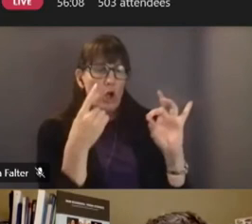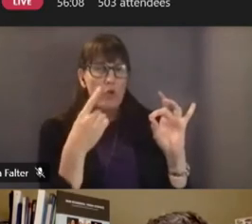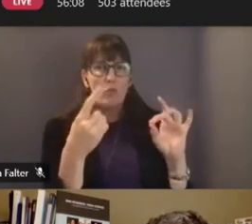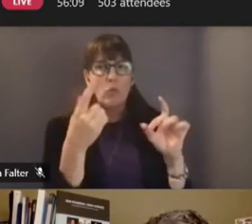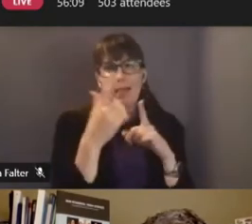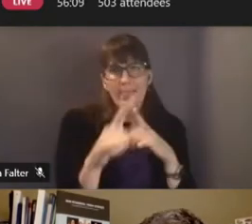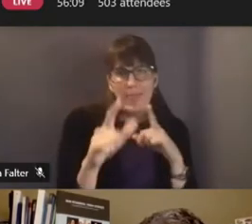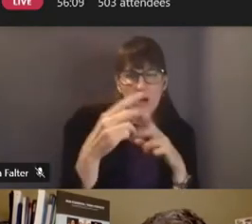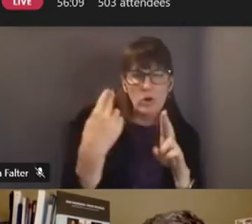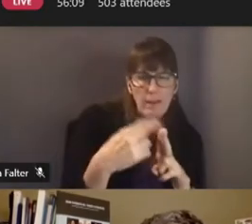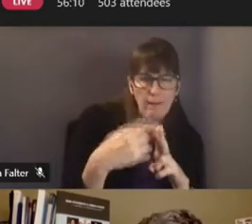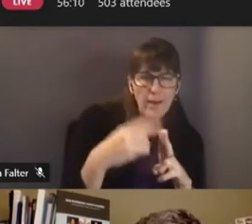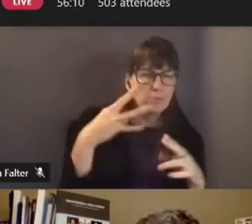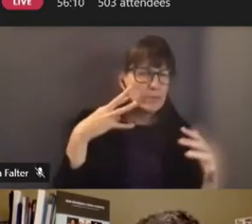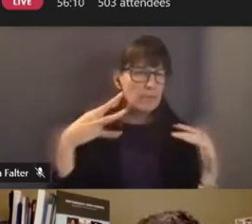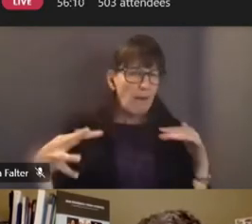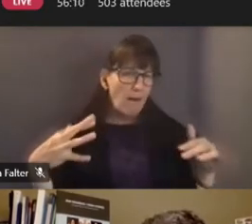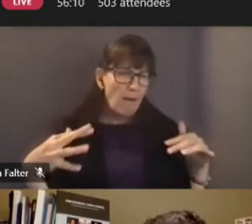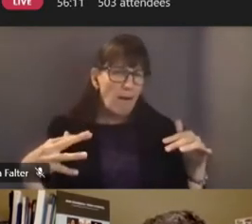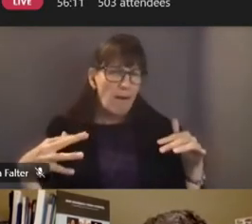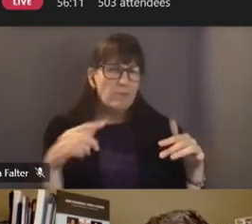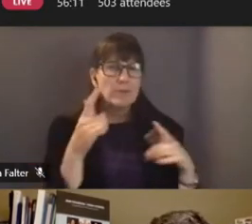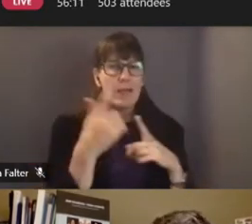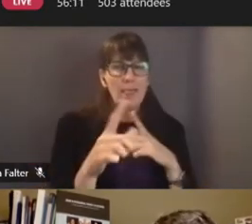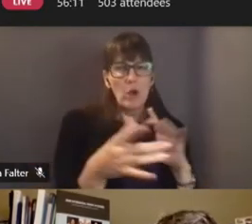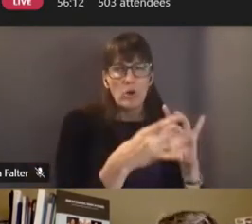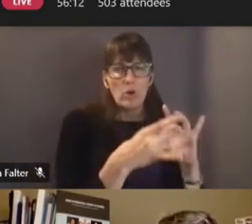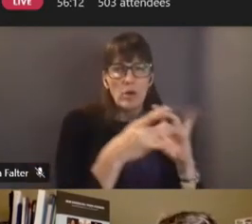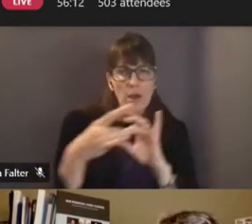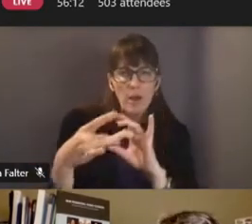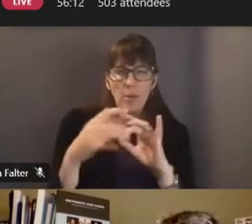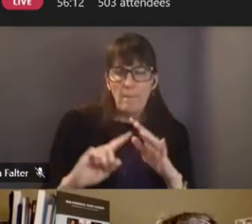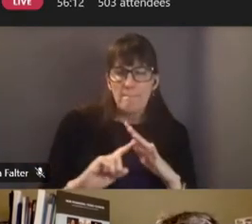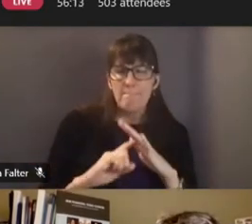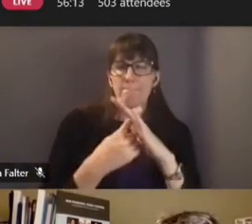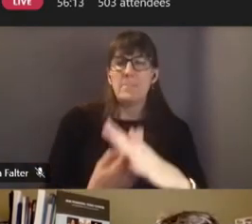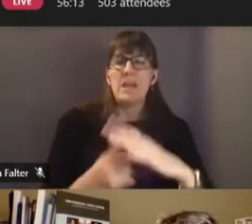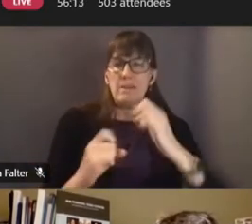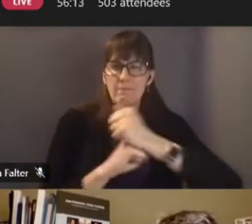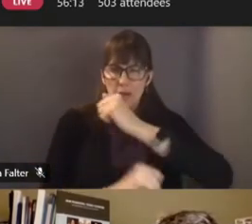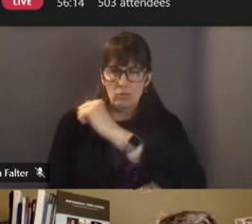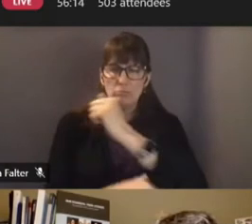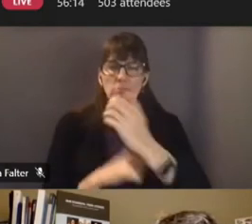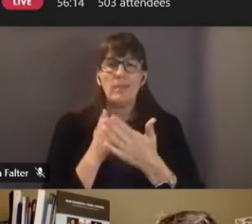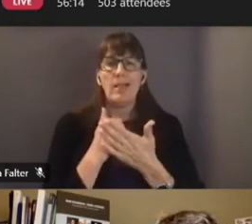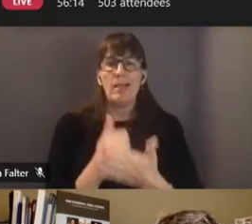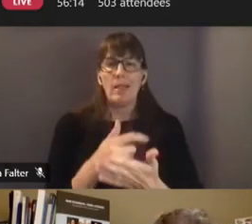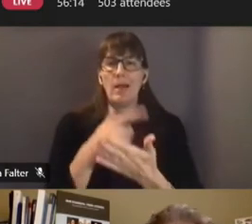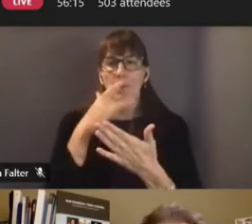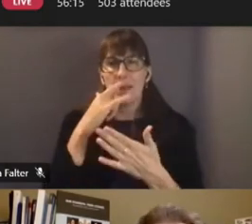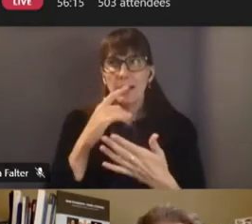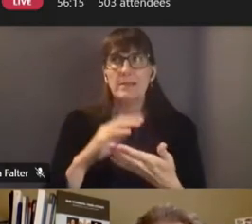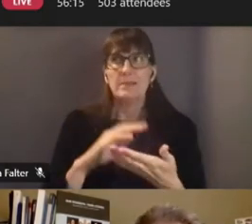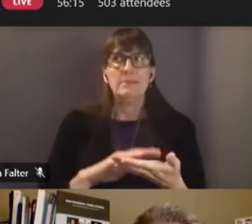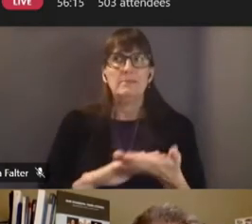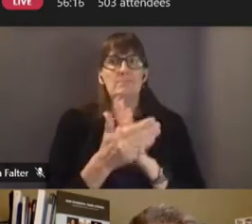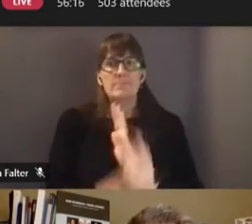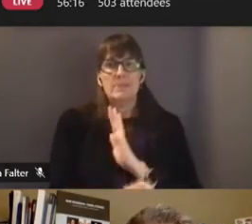letter combinations, those beginning building blocks that help children become fluent readers by the end of third